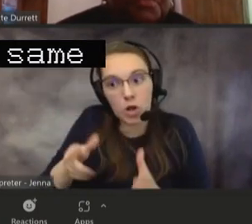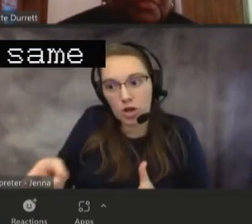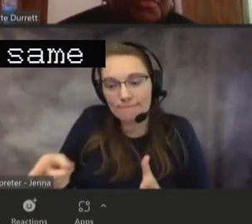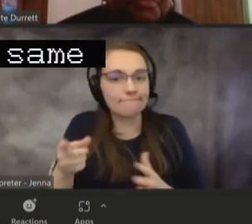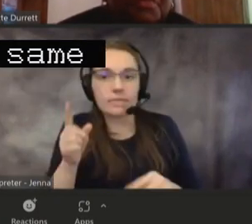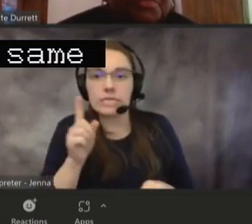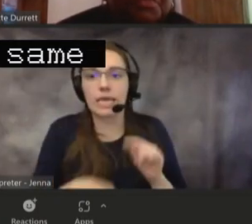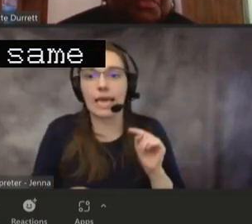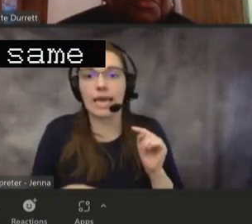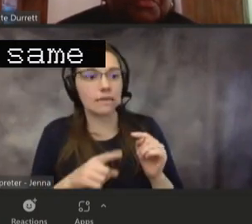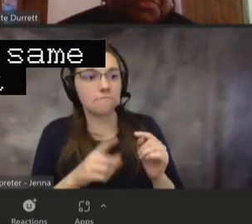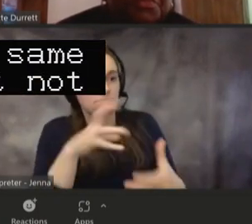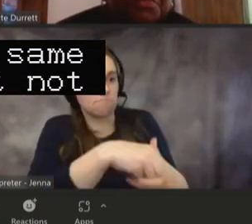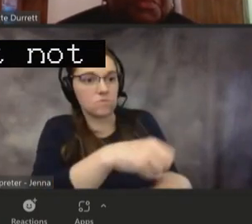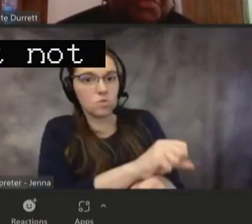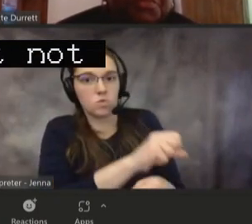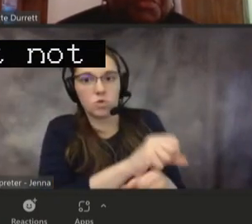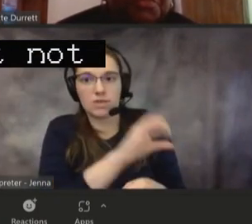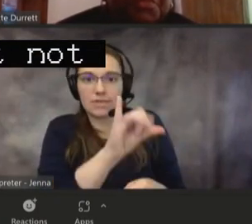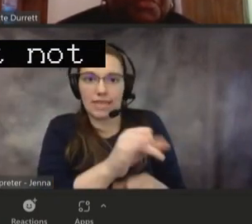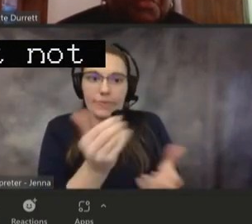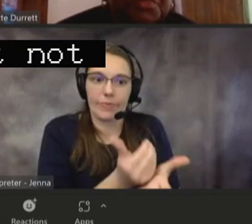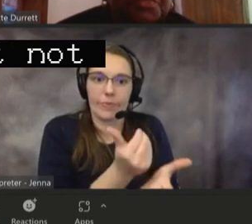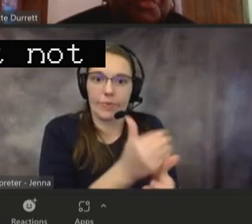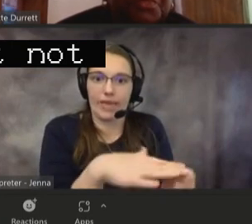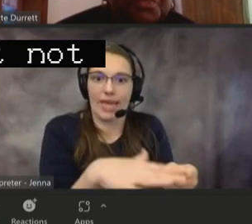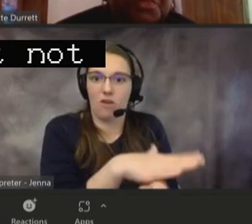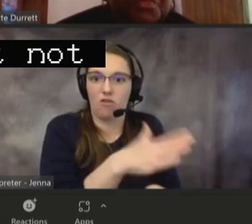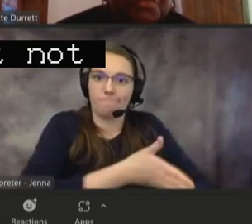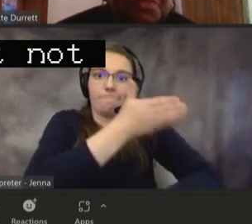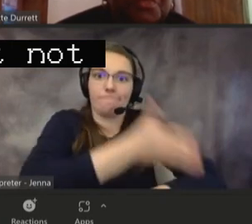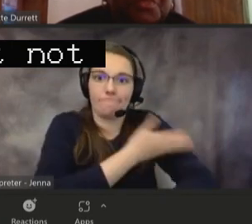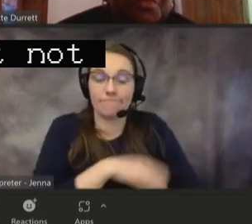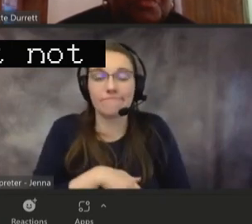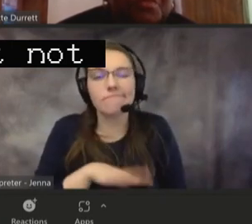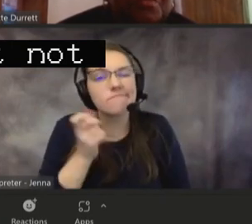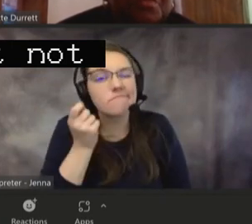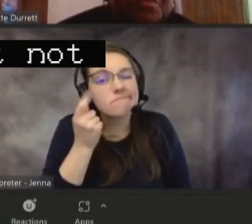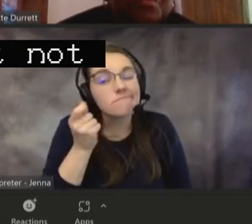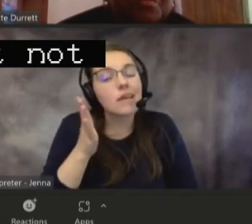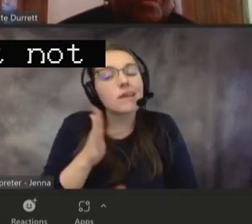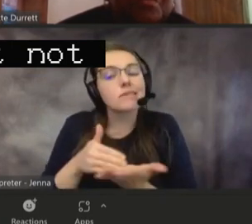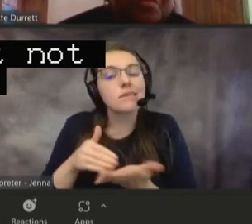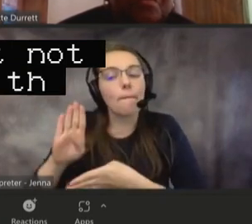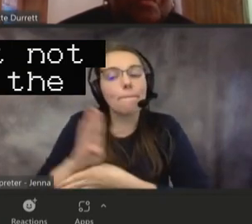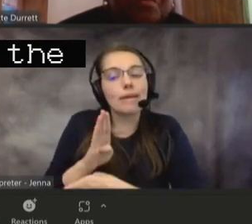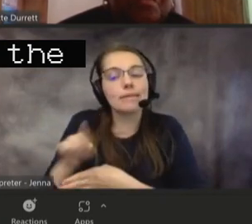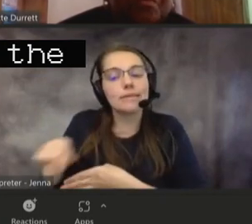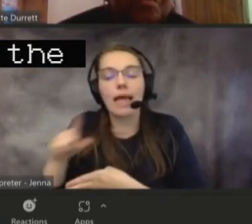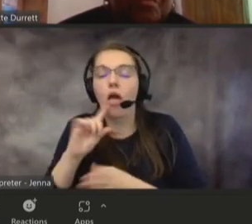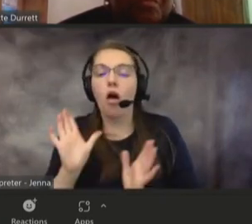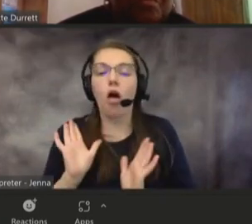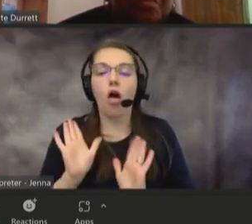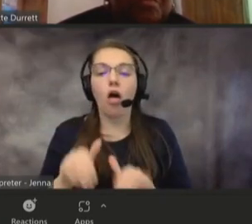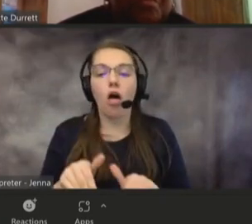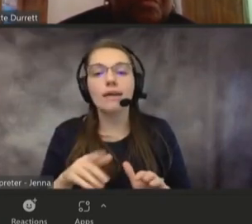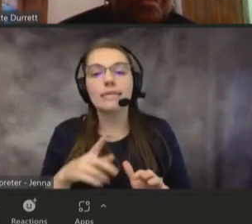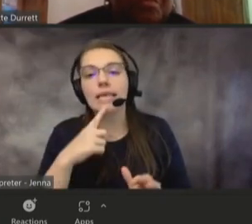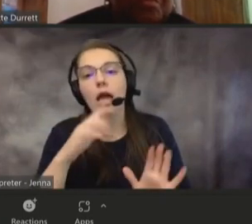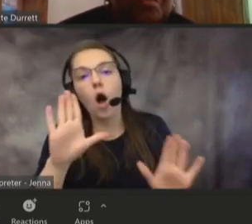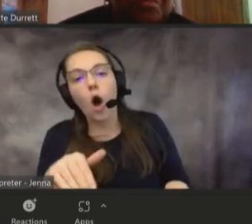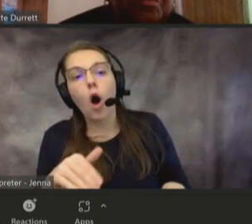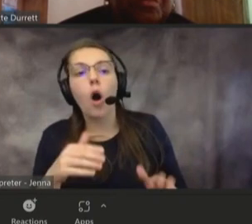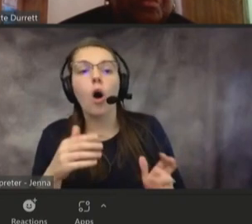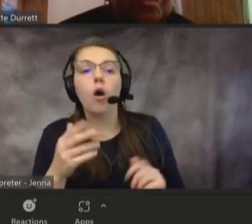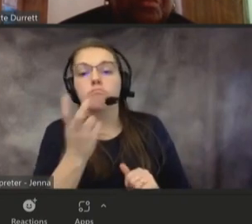participate in the work in that area. Some businesses have gotten around that by saying, you know, they could use a conference